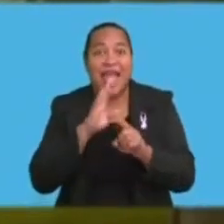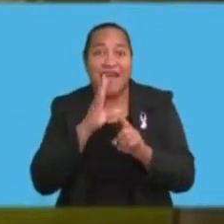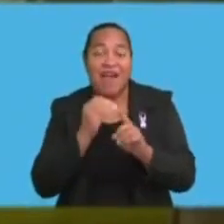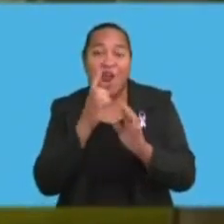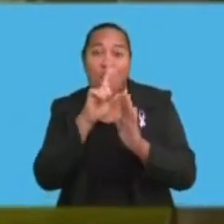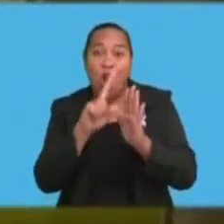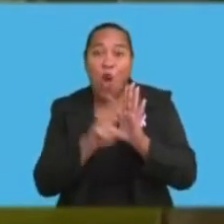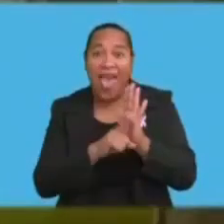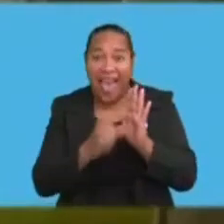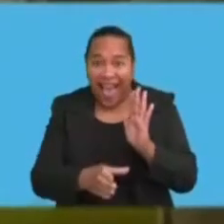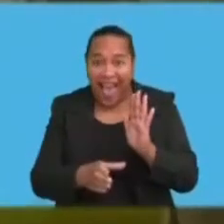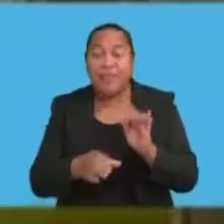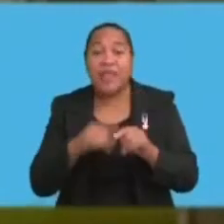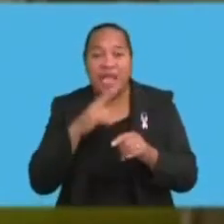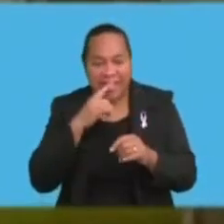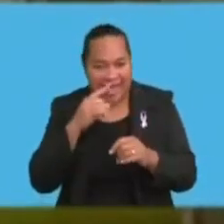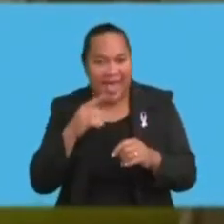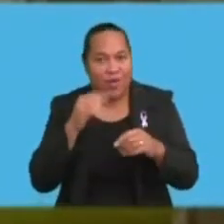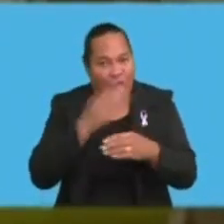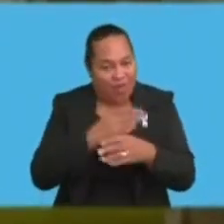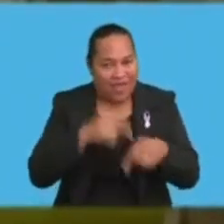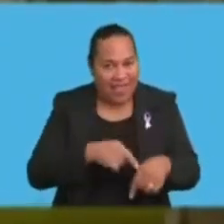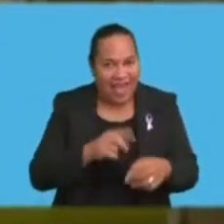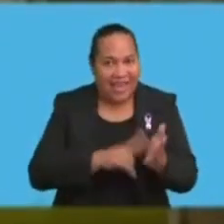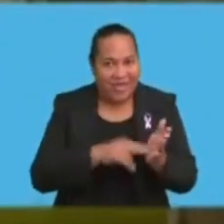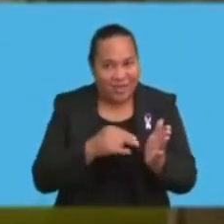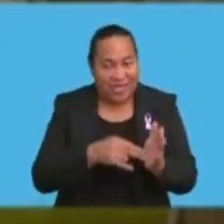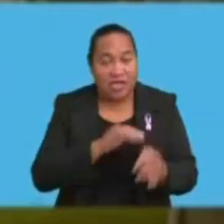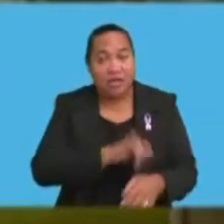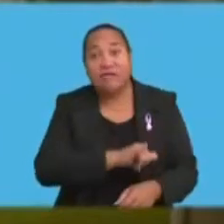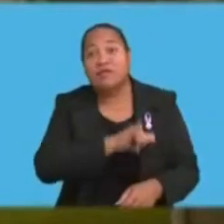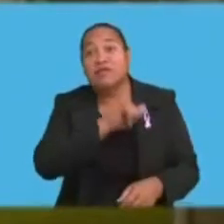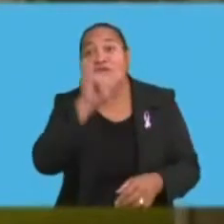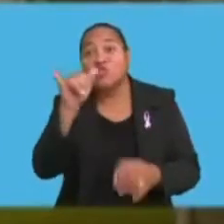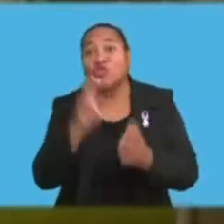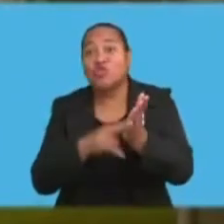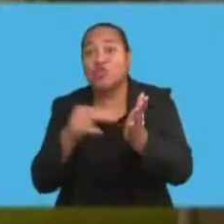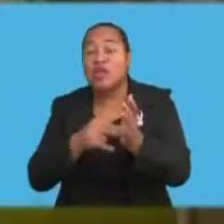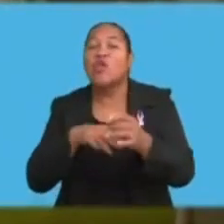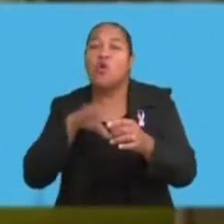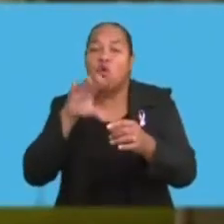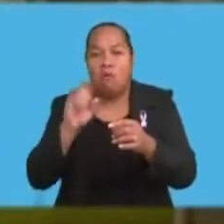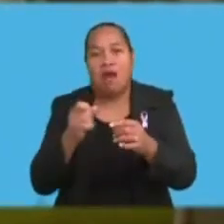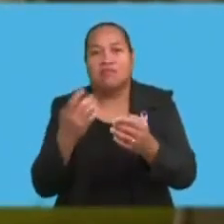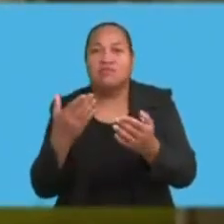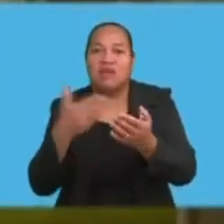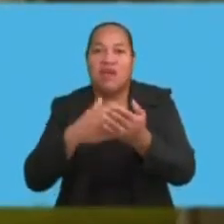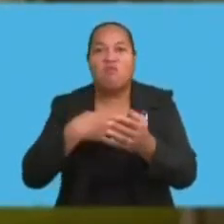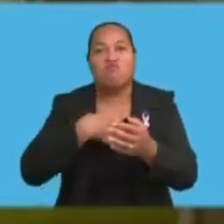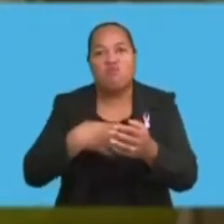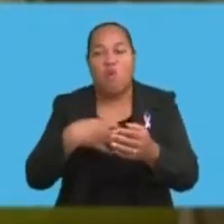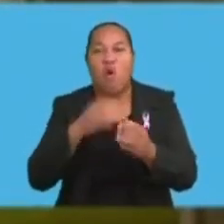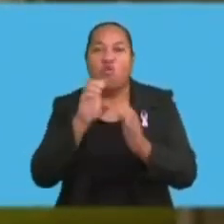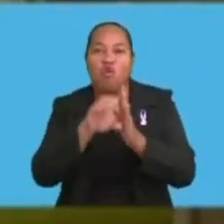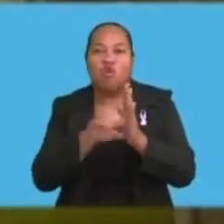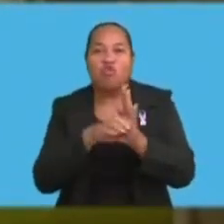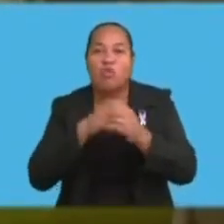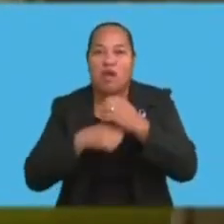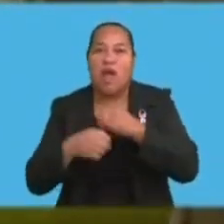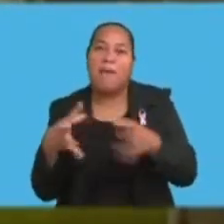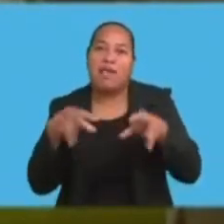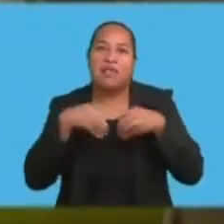can practice in Fiji, but when they go to New Zealand, they have to do certain additional courses to be able to get admitted to the bar